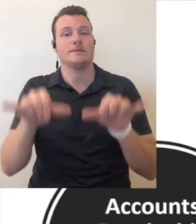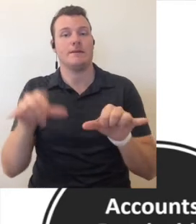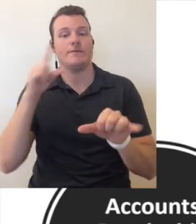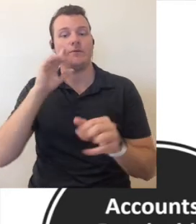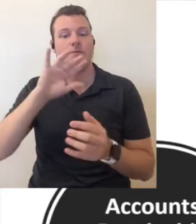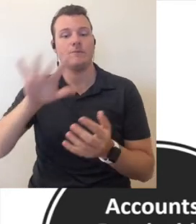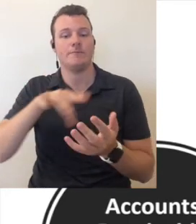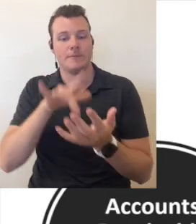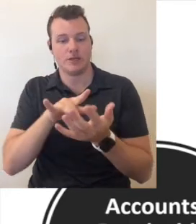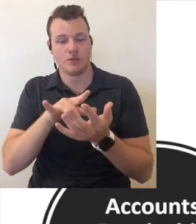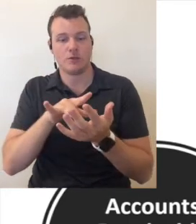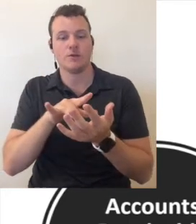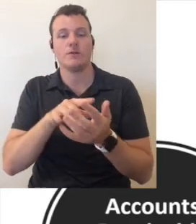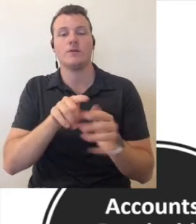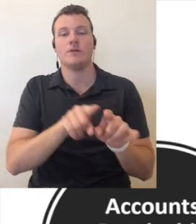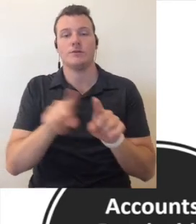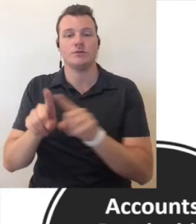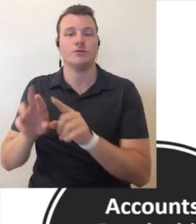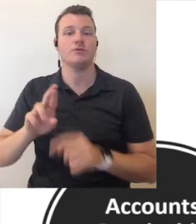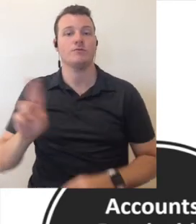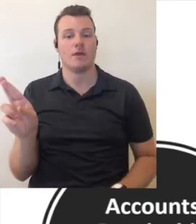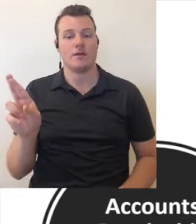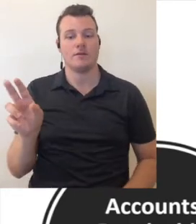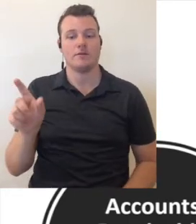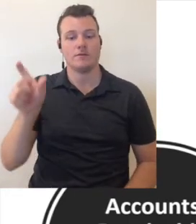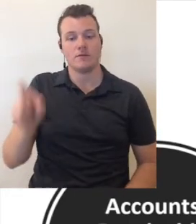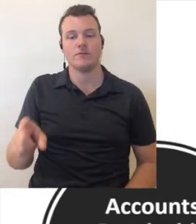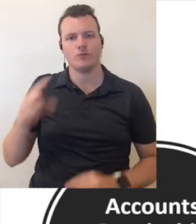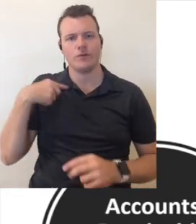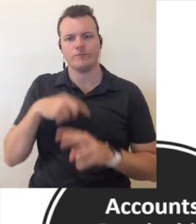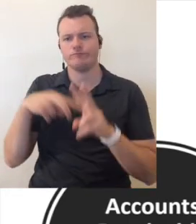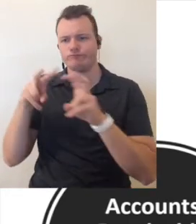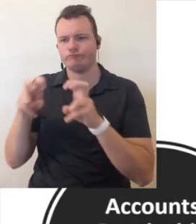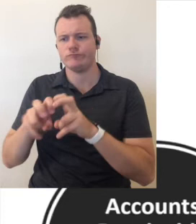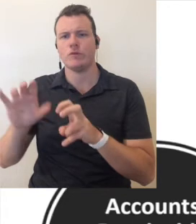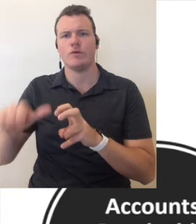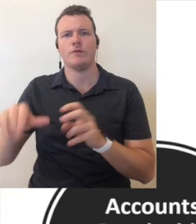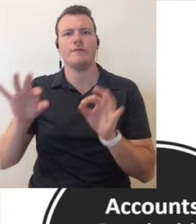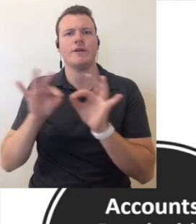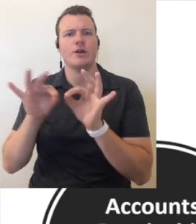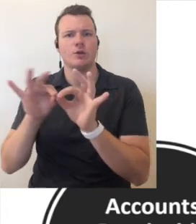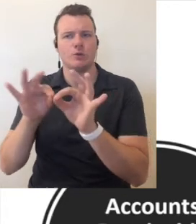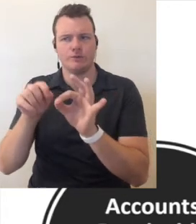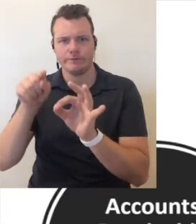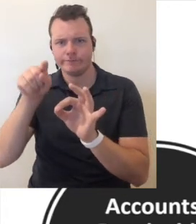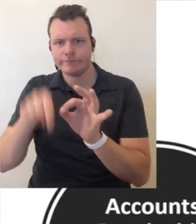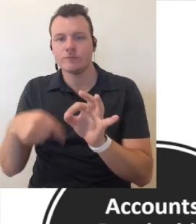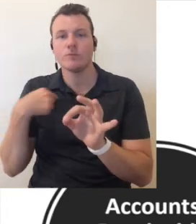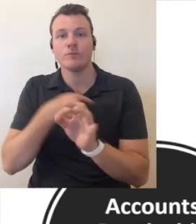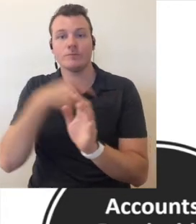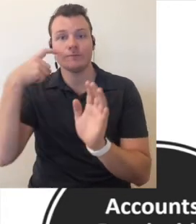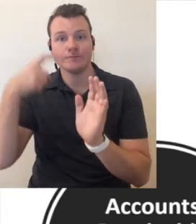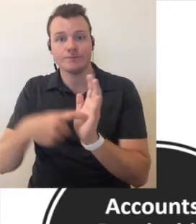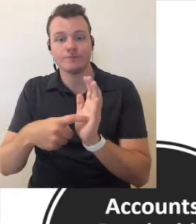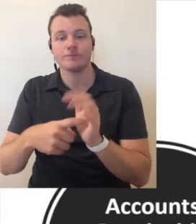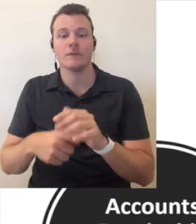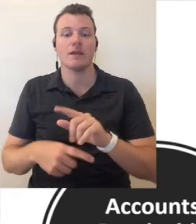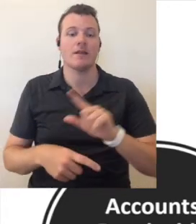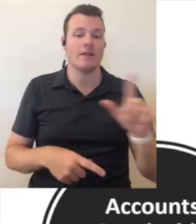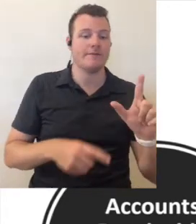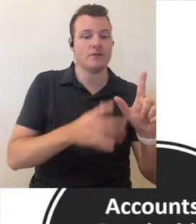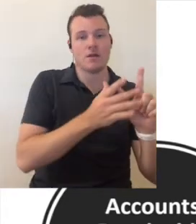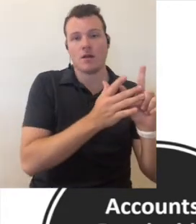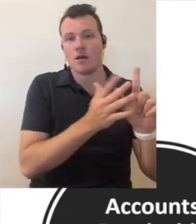gives us a value of 6.8. We do the same thing in the middle column and in the right column to look at those